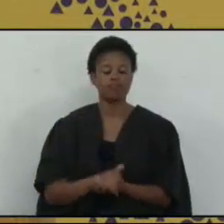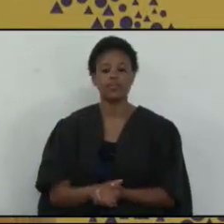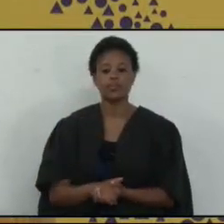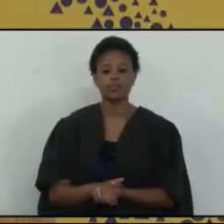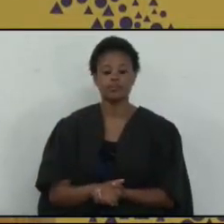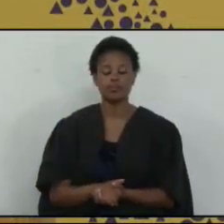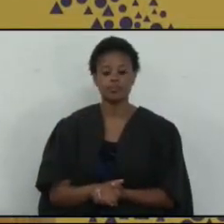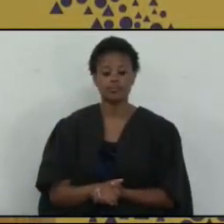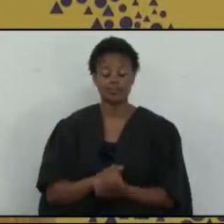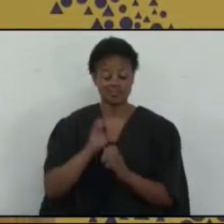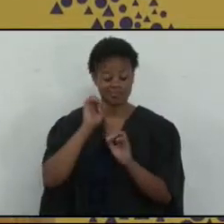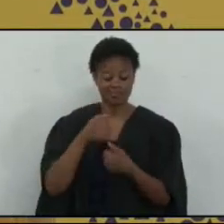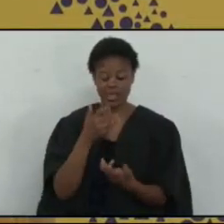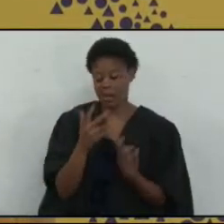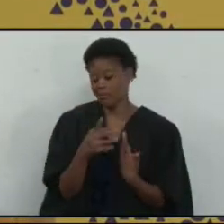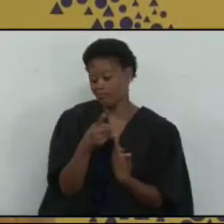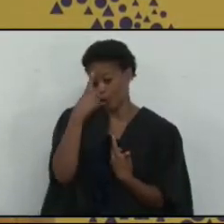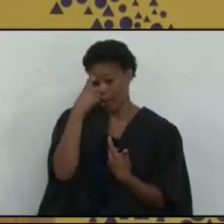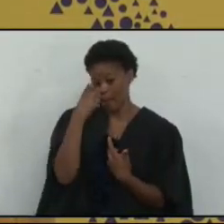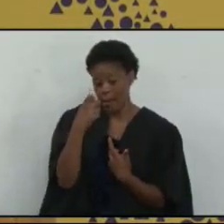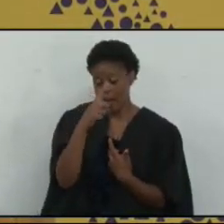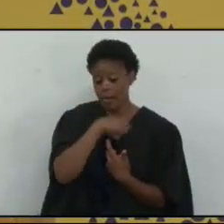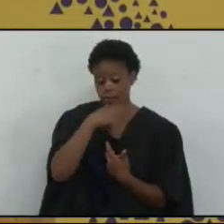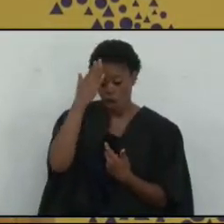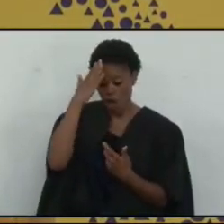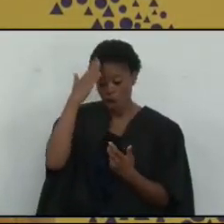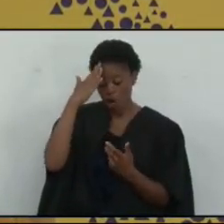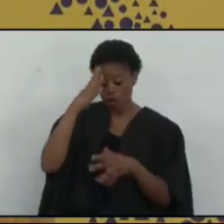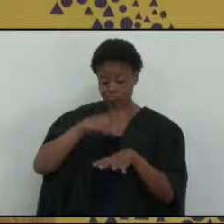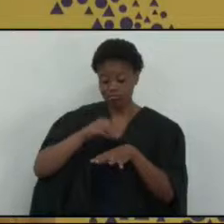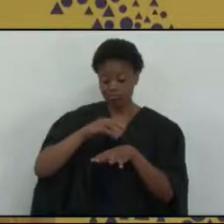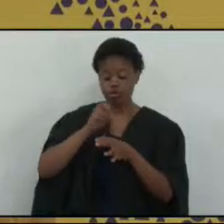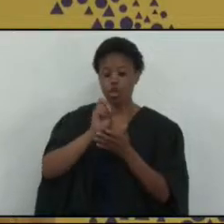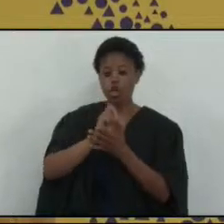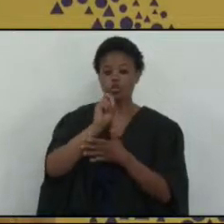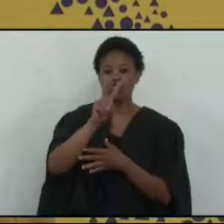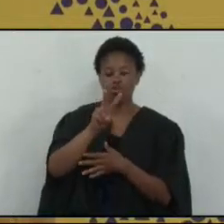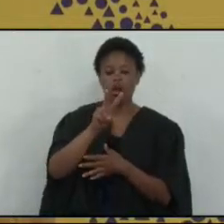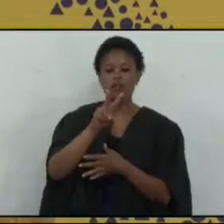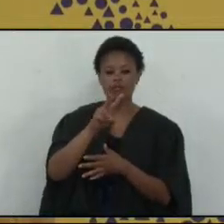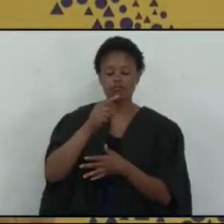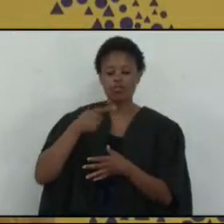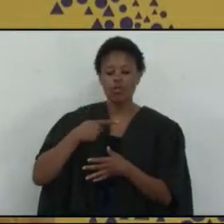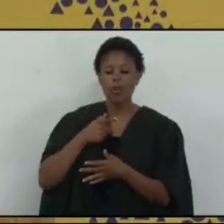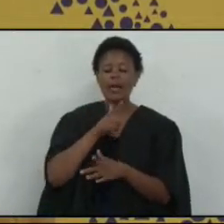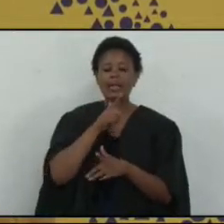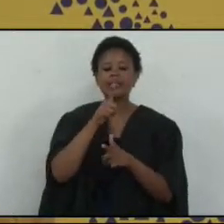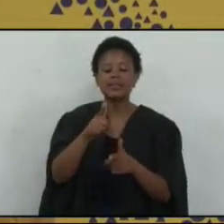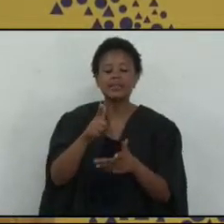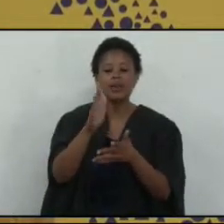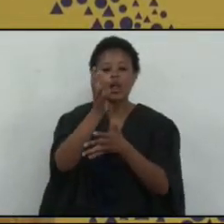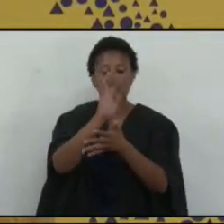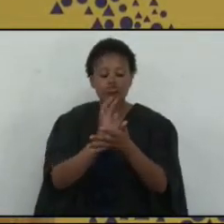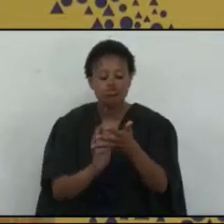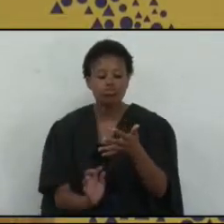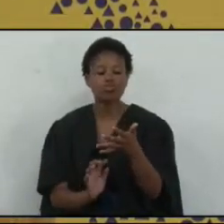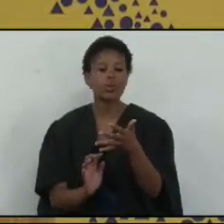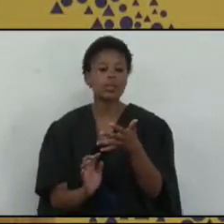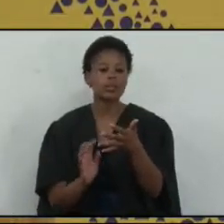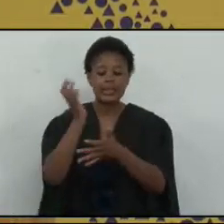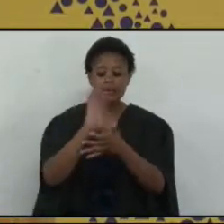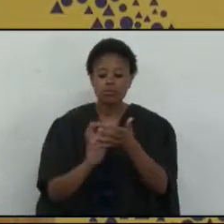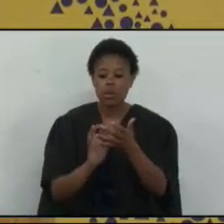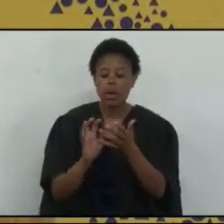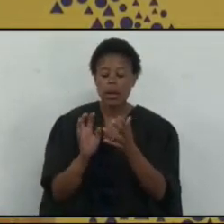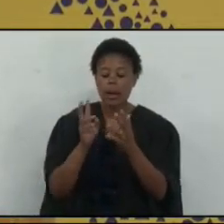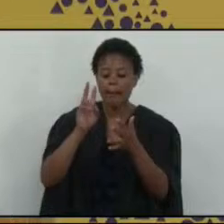Now, you might not believe this, but I knew from the age of 12 already that I wanted to tell stories, stories that people